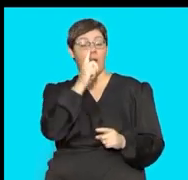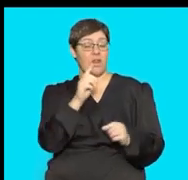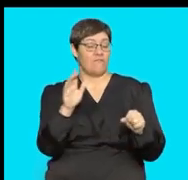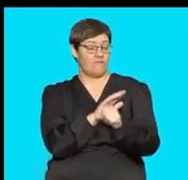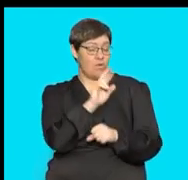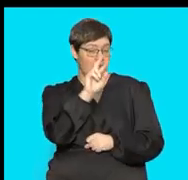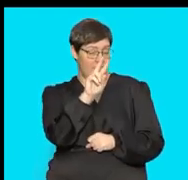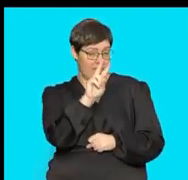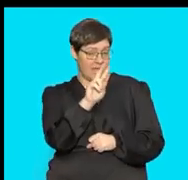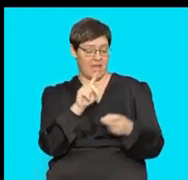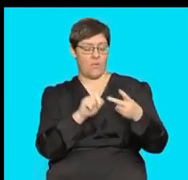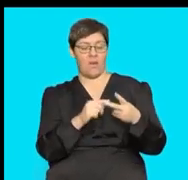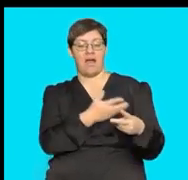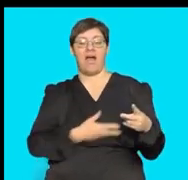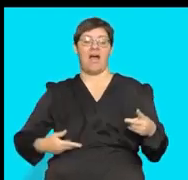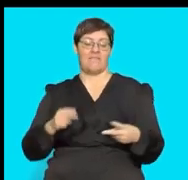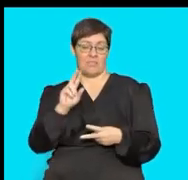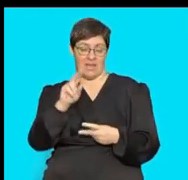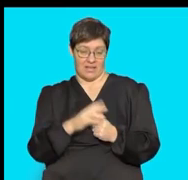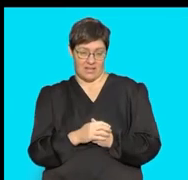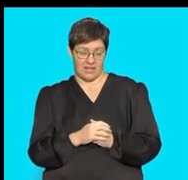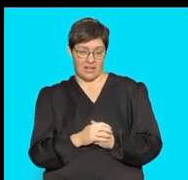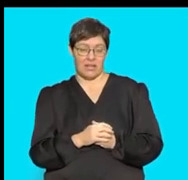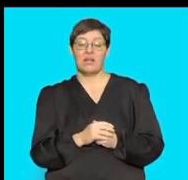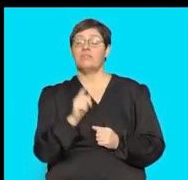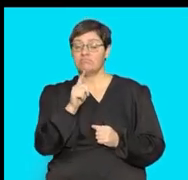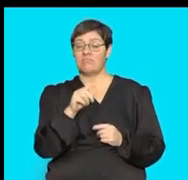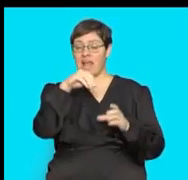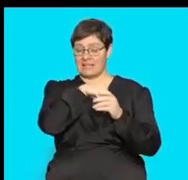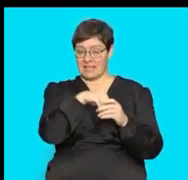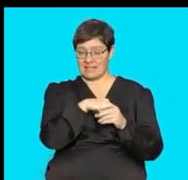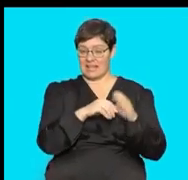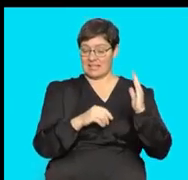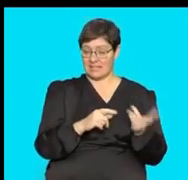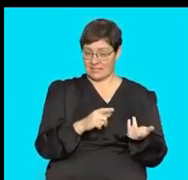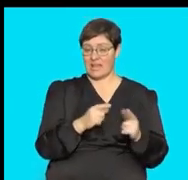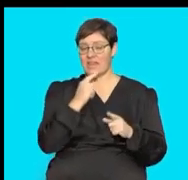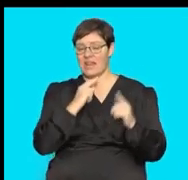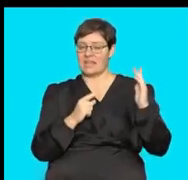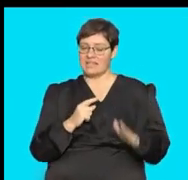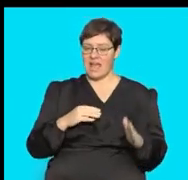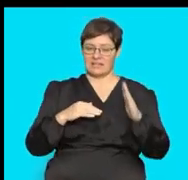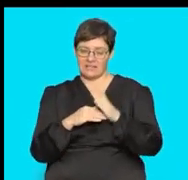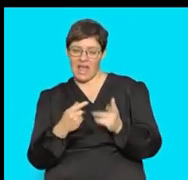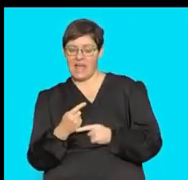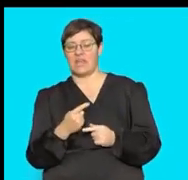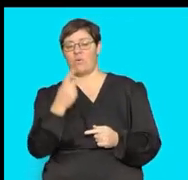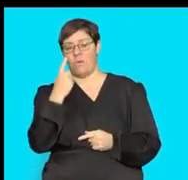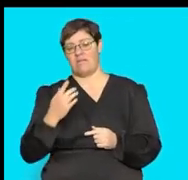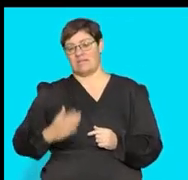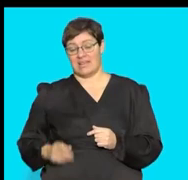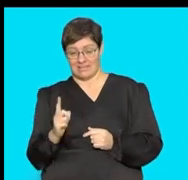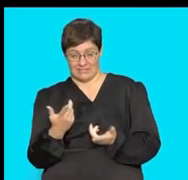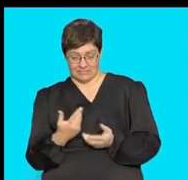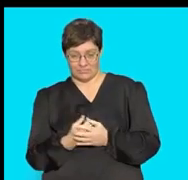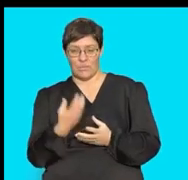one full pair and one half pair. So one full pair of angles and sides and one half pair. That was our full